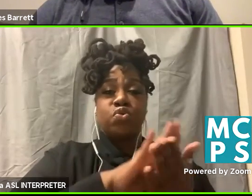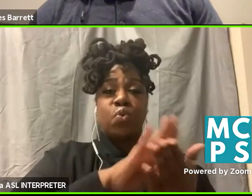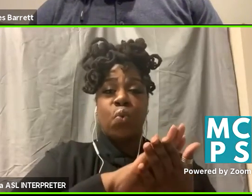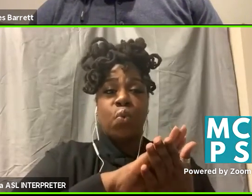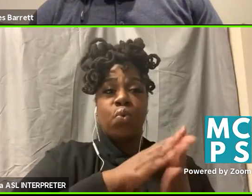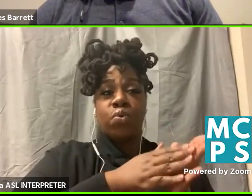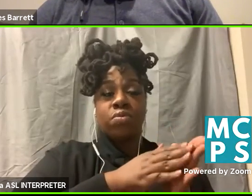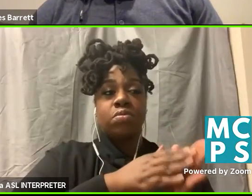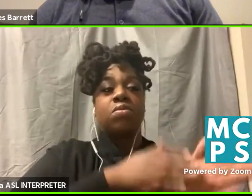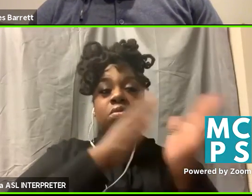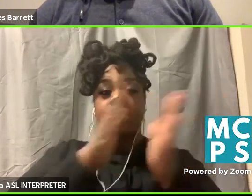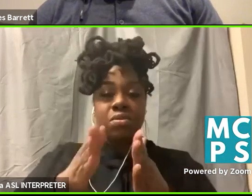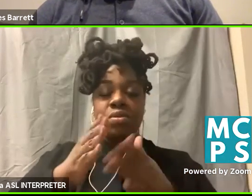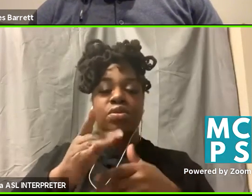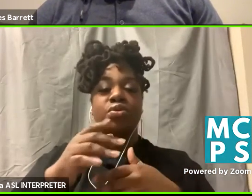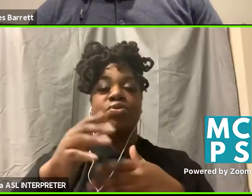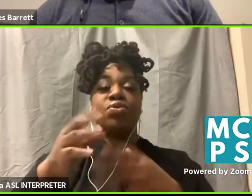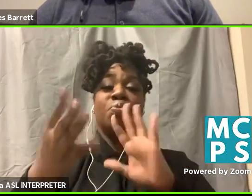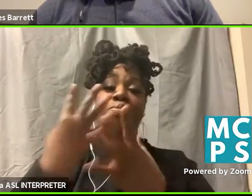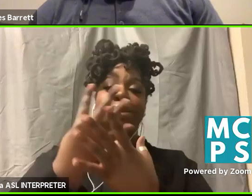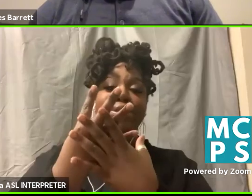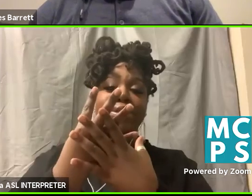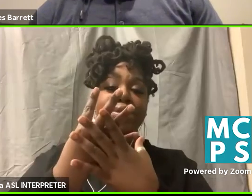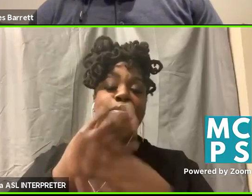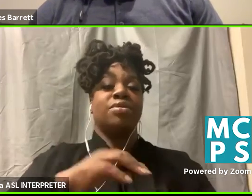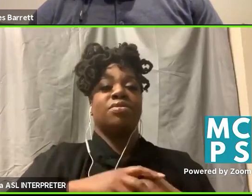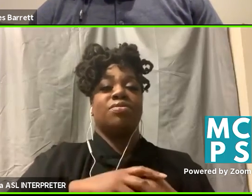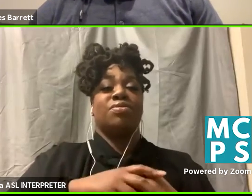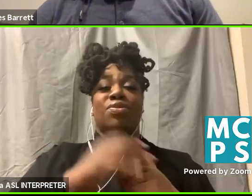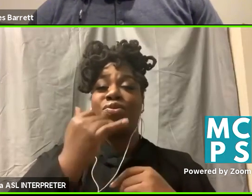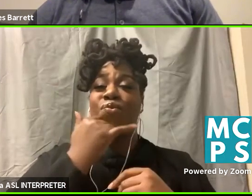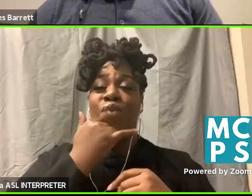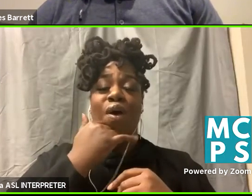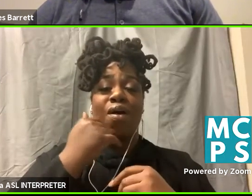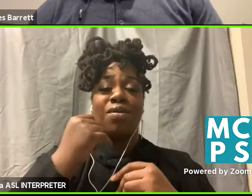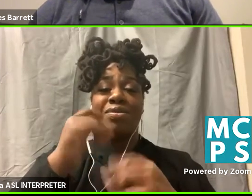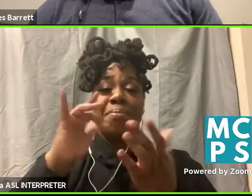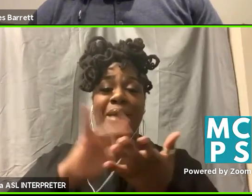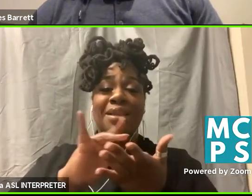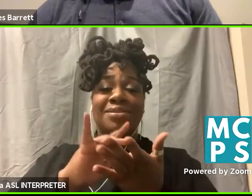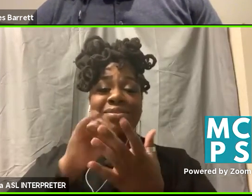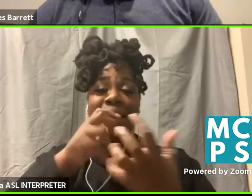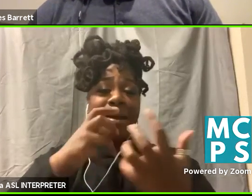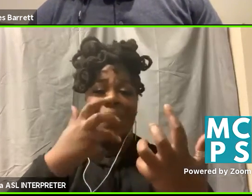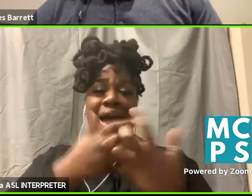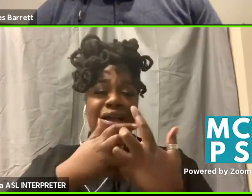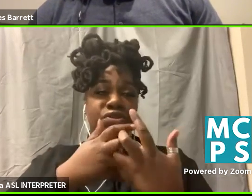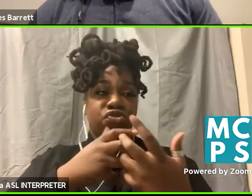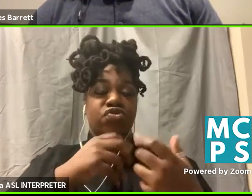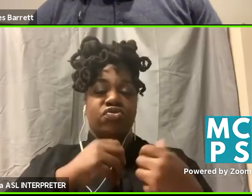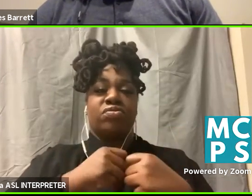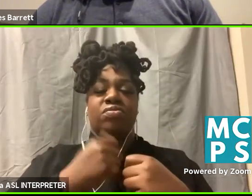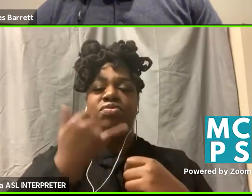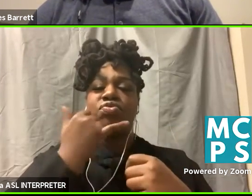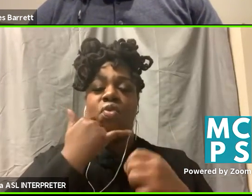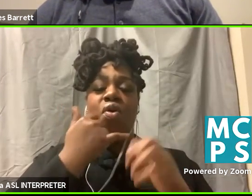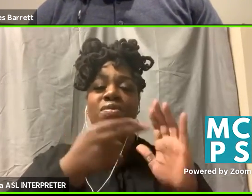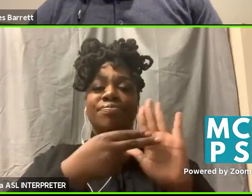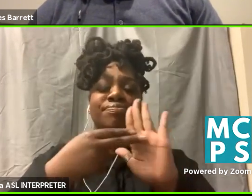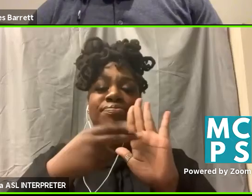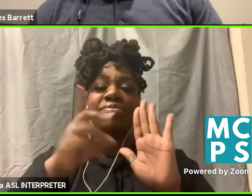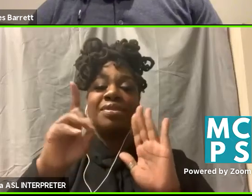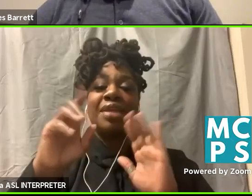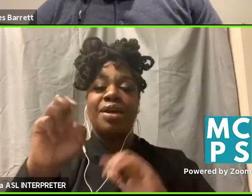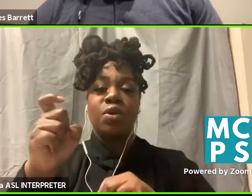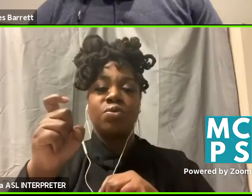like being placed on medications that are quite frankly inappropriate and never tend to the underpinning of what's actually